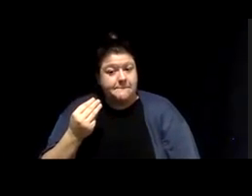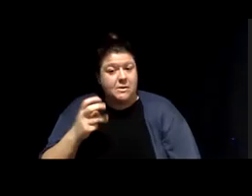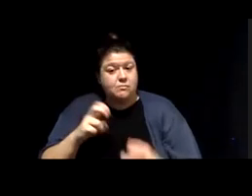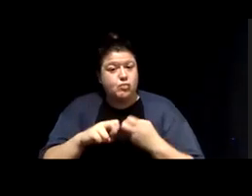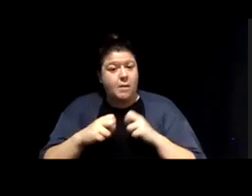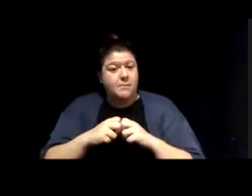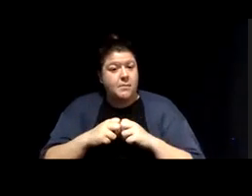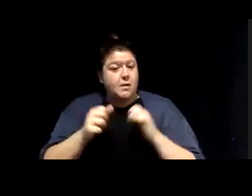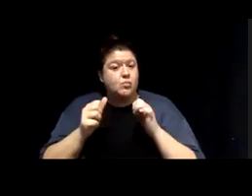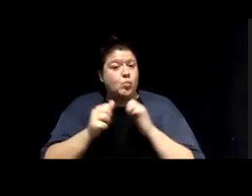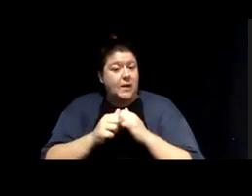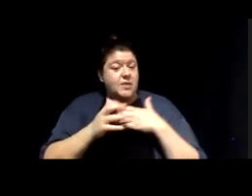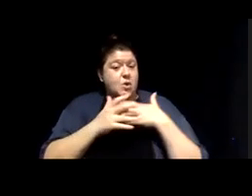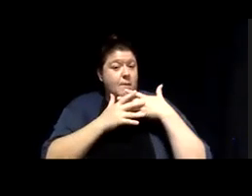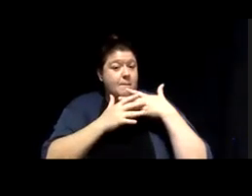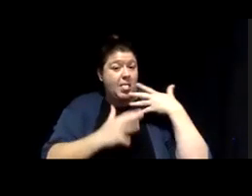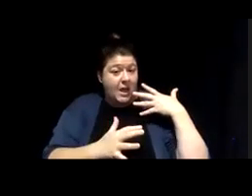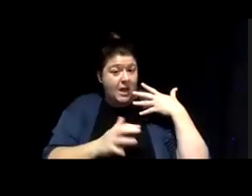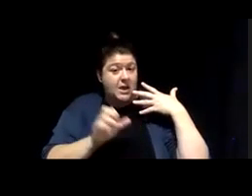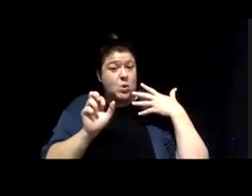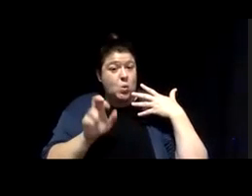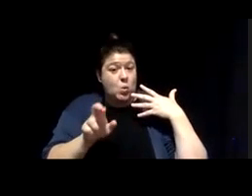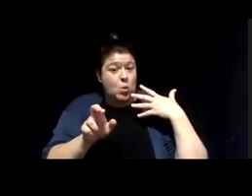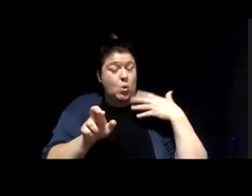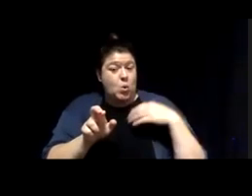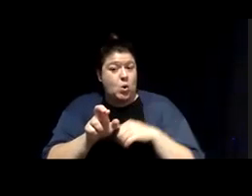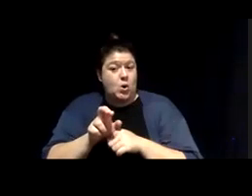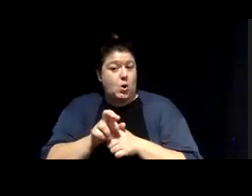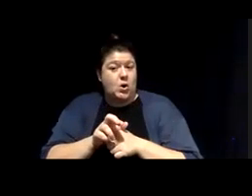with your blood or your,